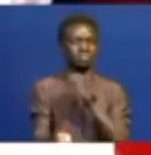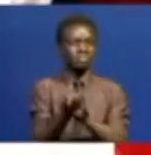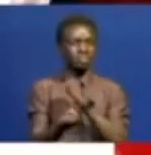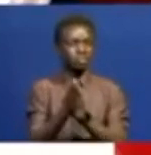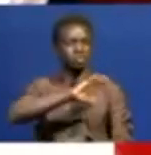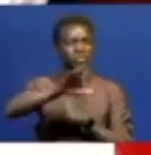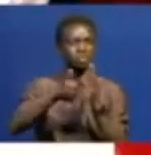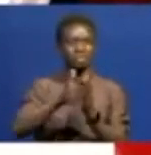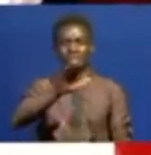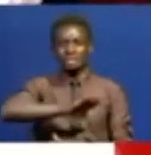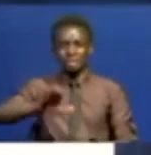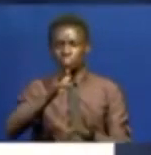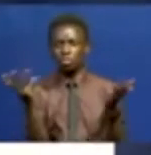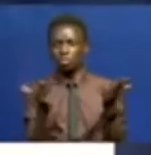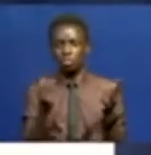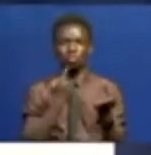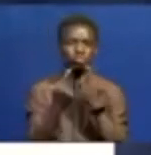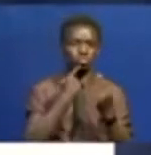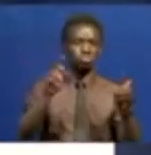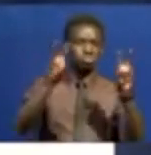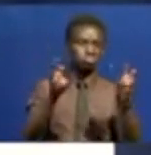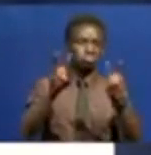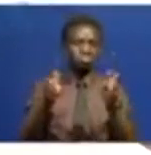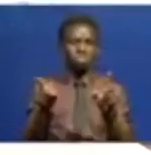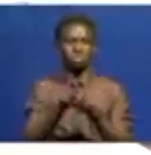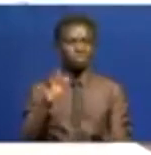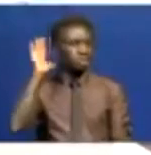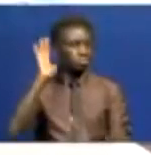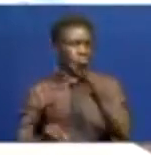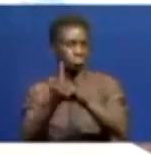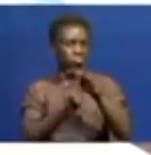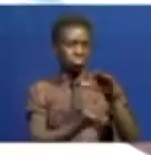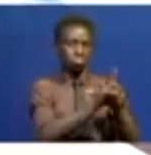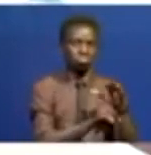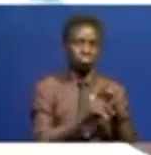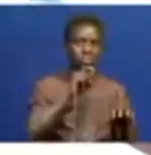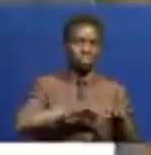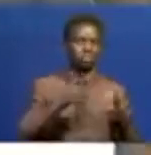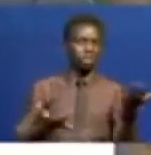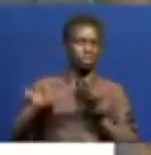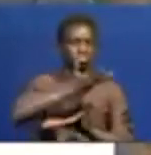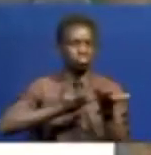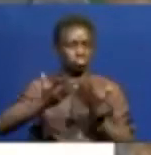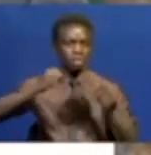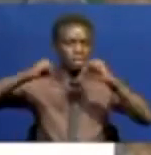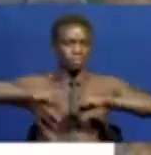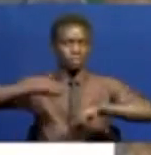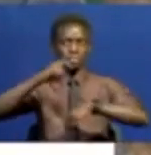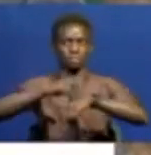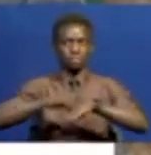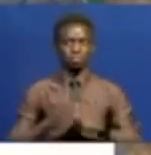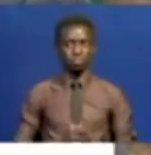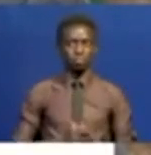talks and also considered emerging issues as presented by stakeholders during the negotiation period. The report that we shall